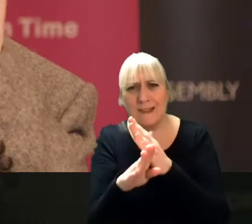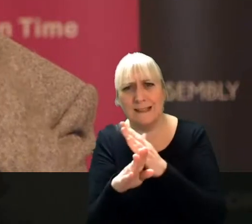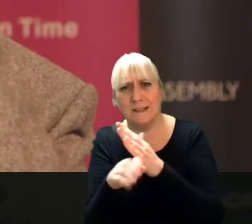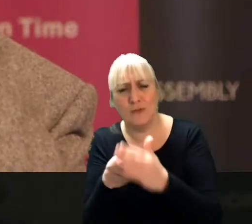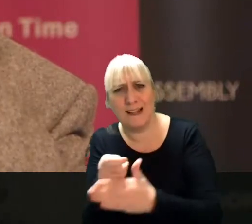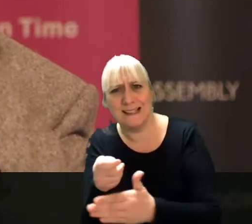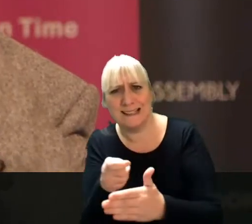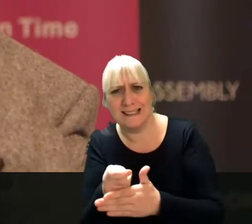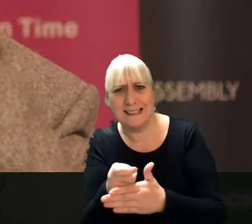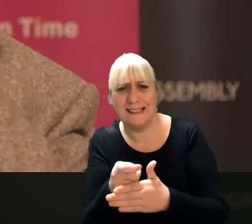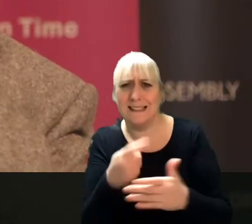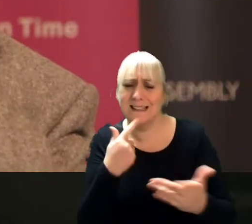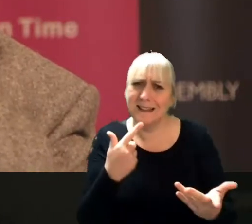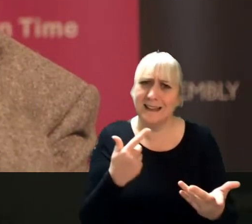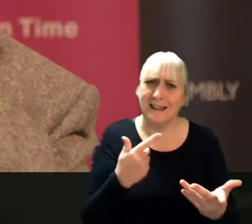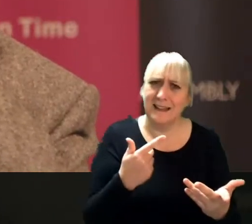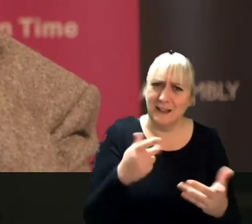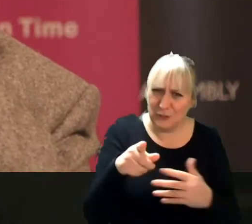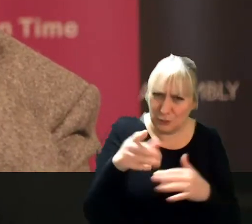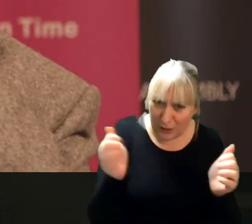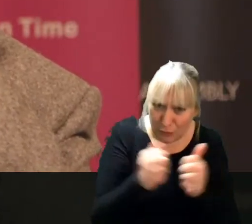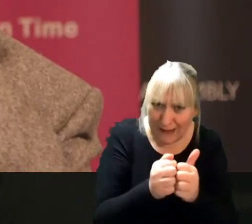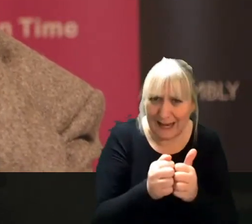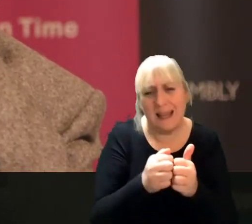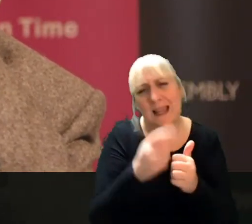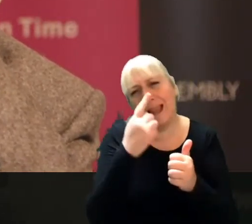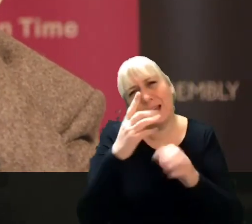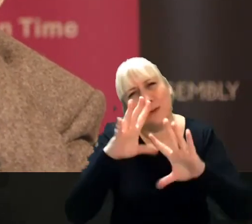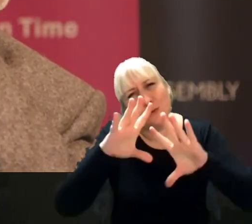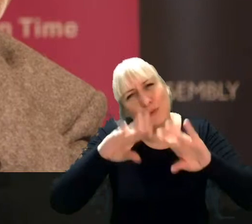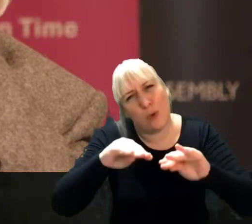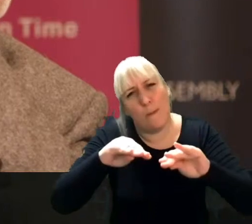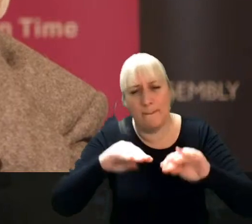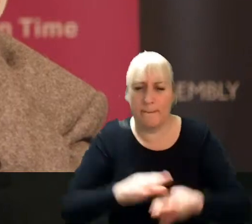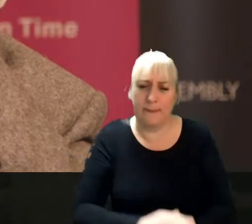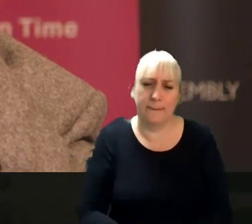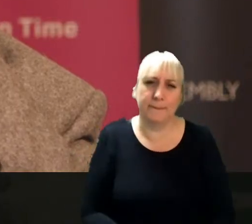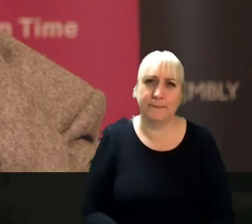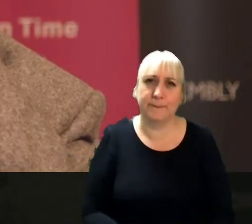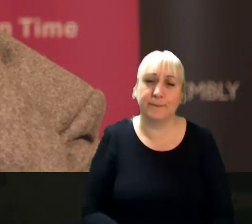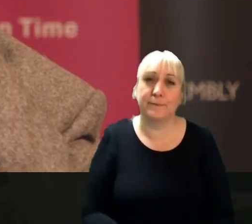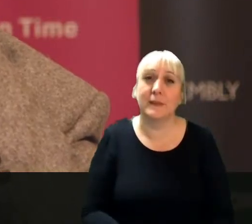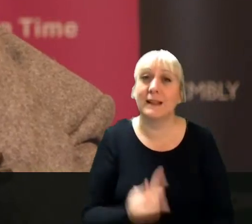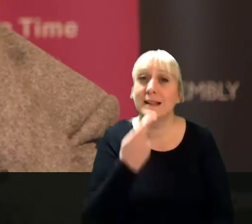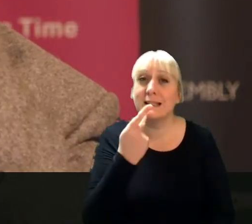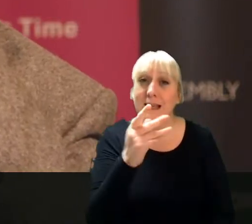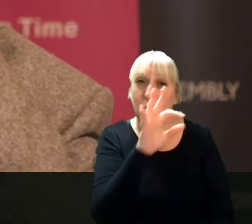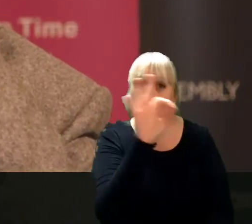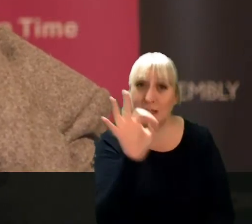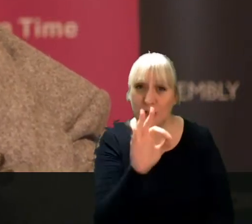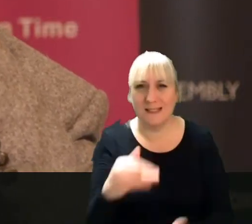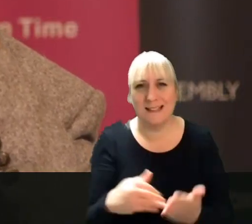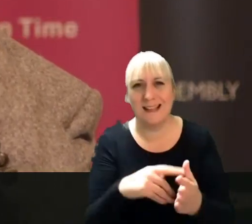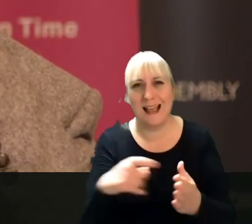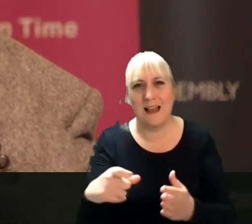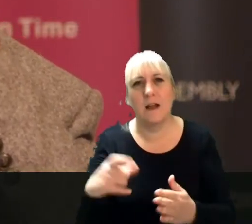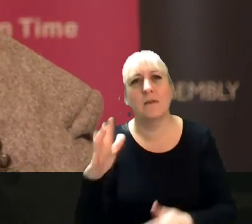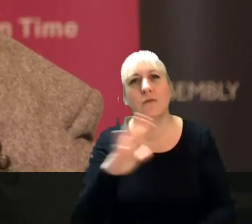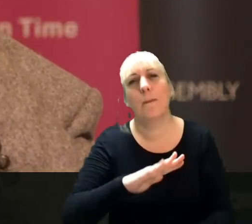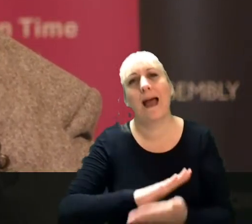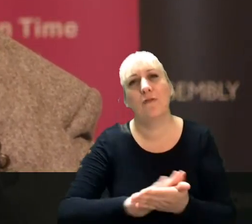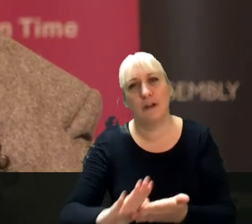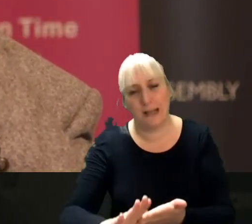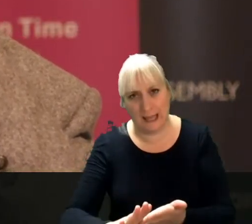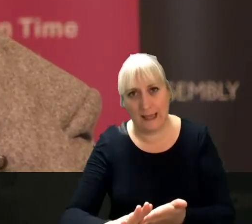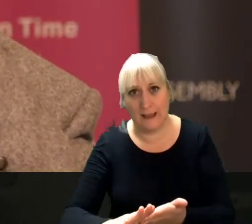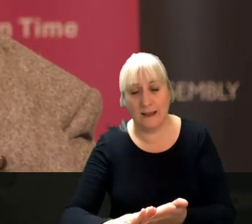you stop it? The next question is from Zach Bond from Haringey, who says, given